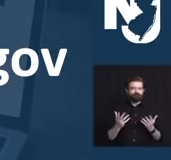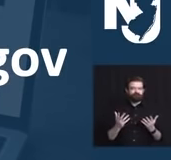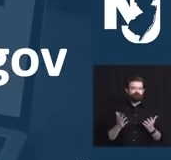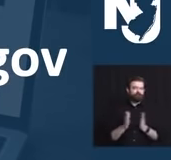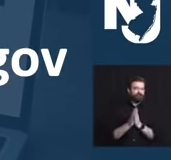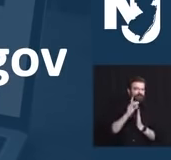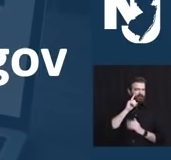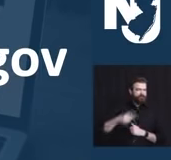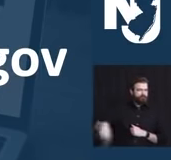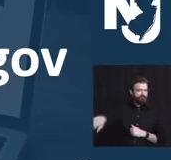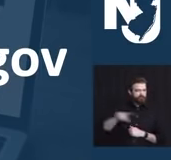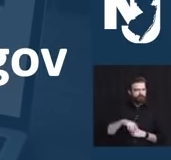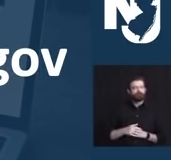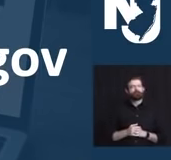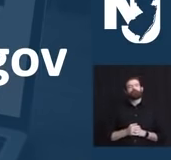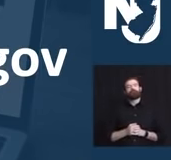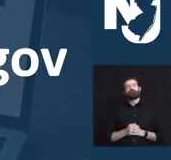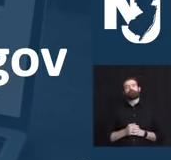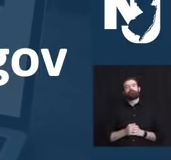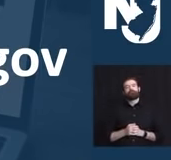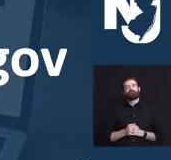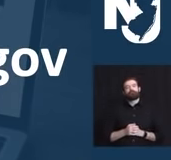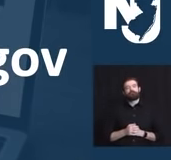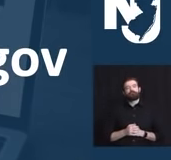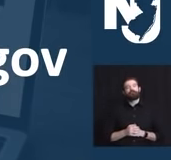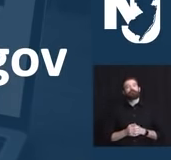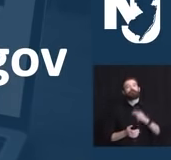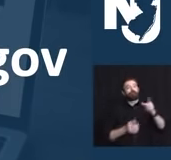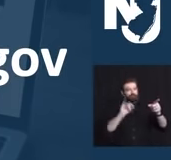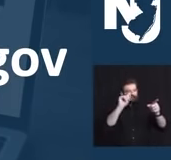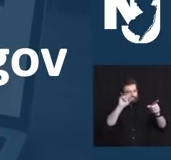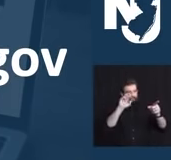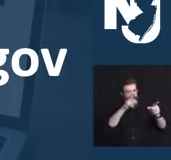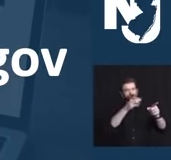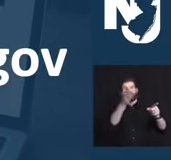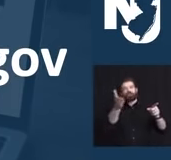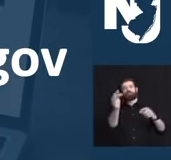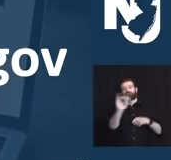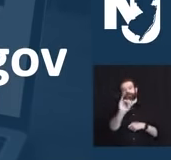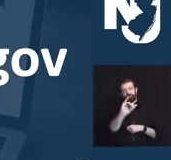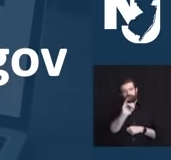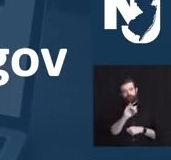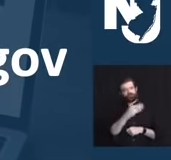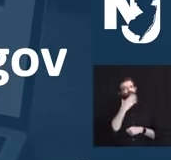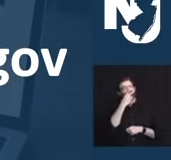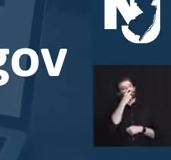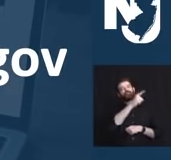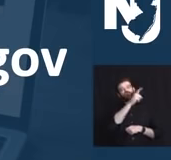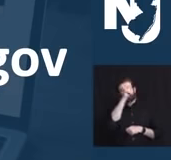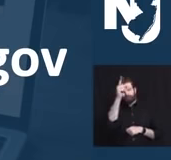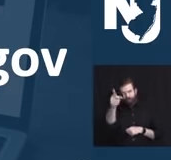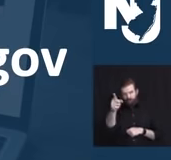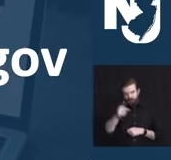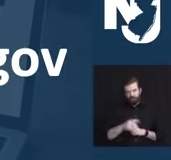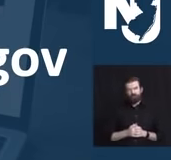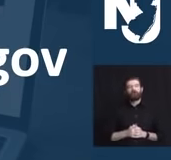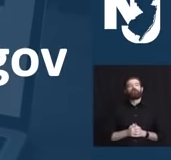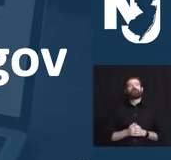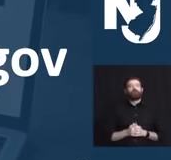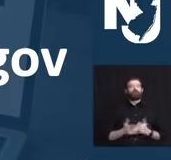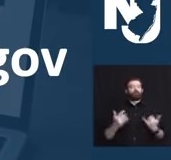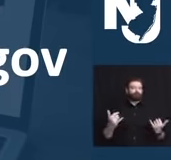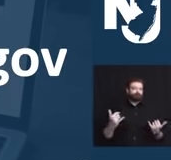for having me. Jared, you were with us. It was great to see you there as well. Let's get to the news of the day, and we do have some